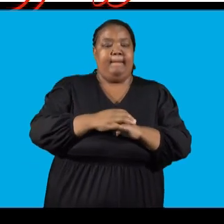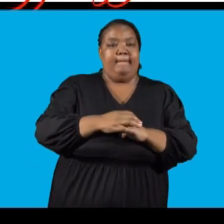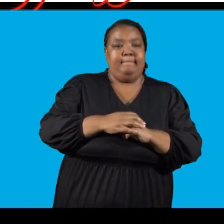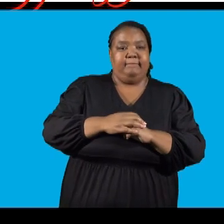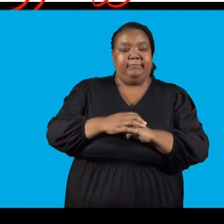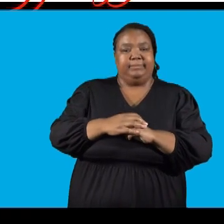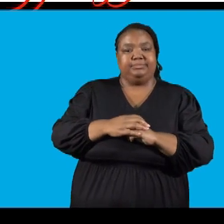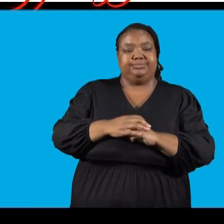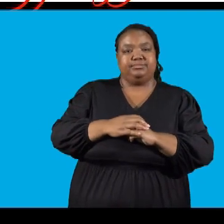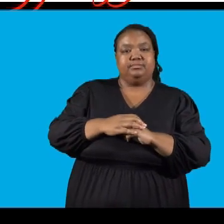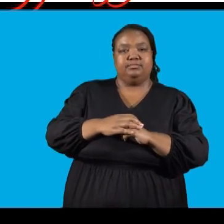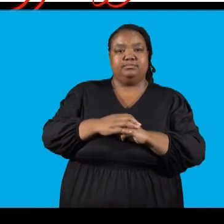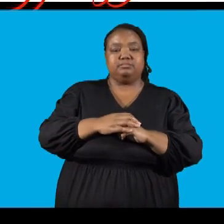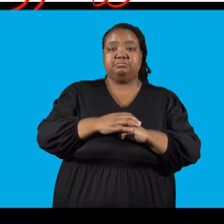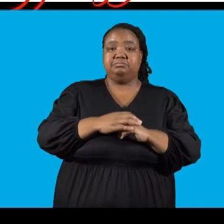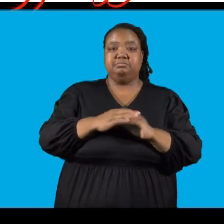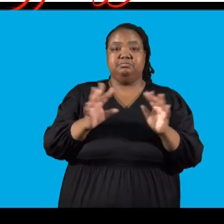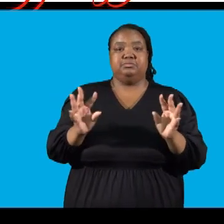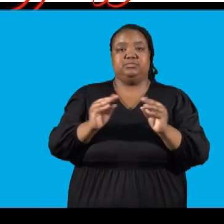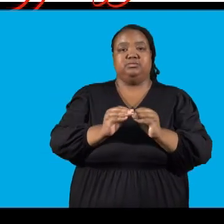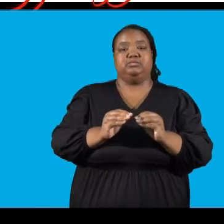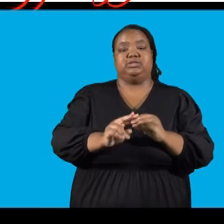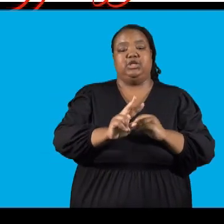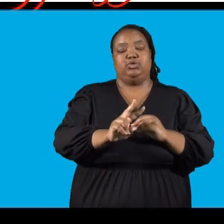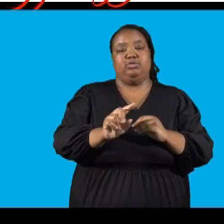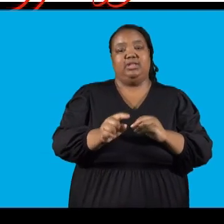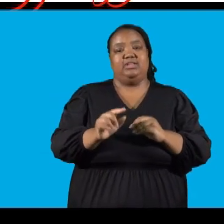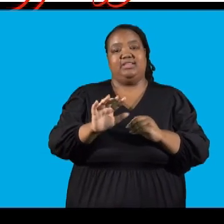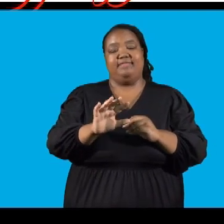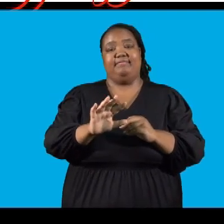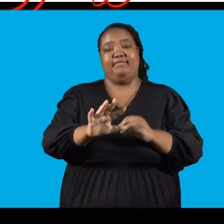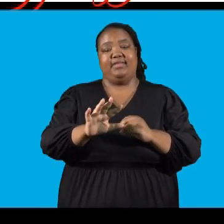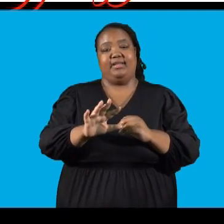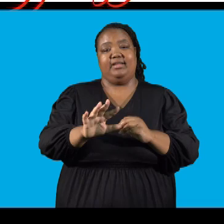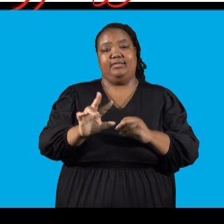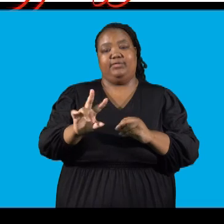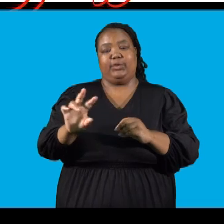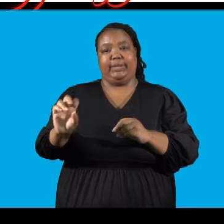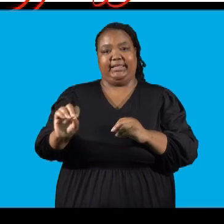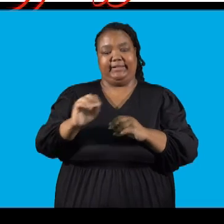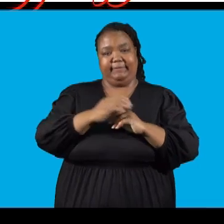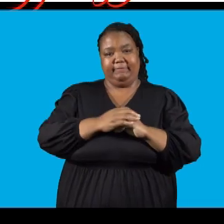they'll get it. The 60 times 42, which gives us